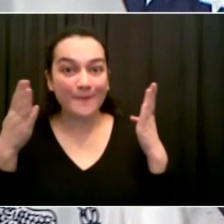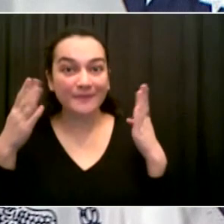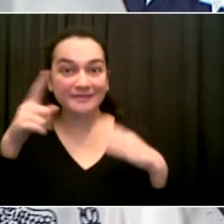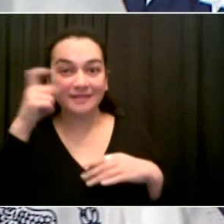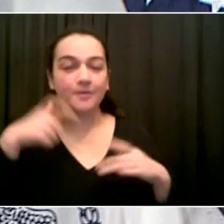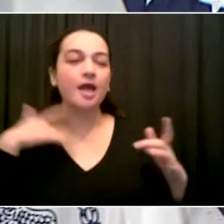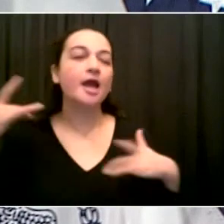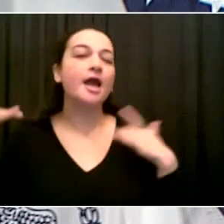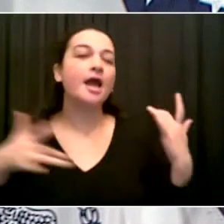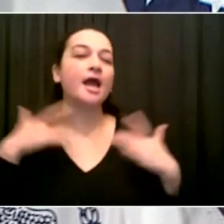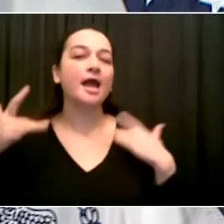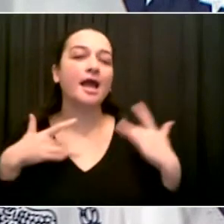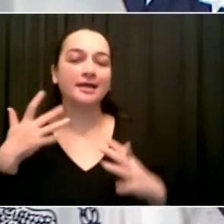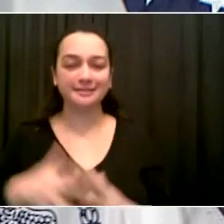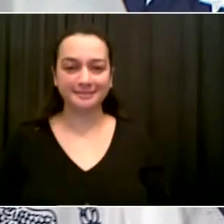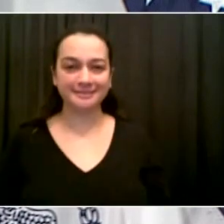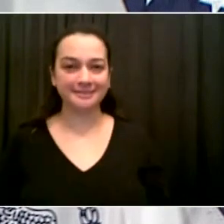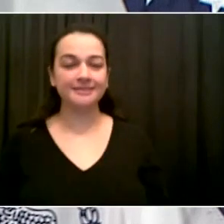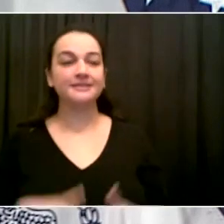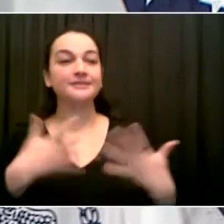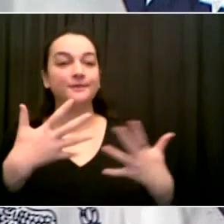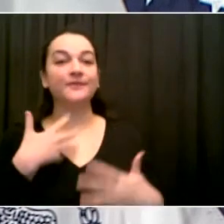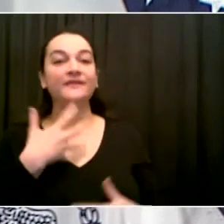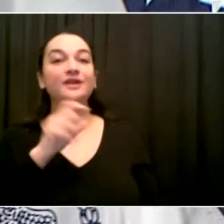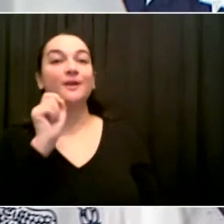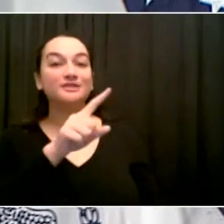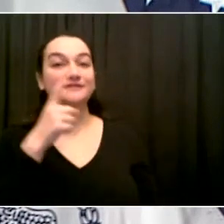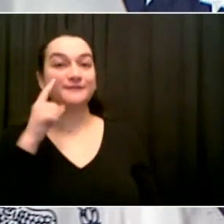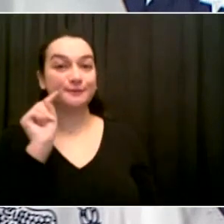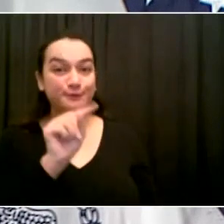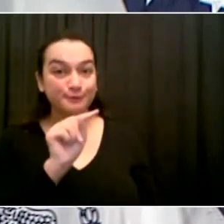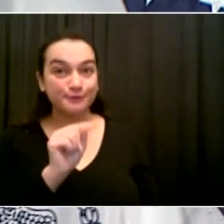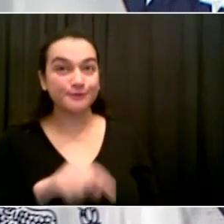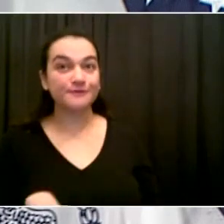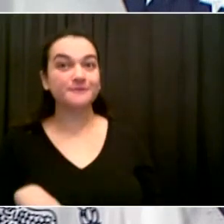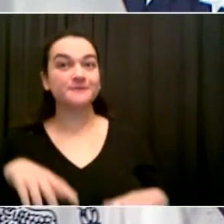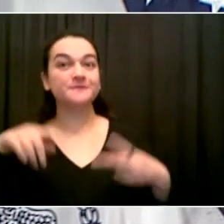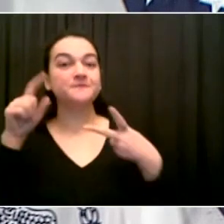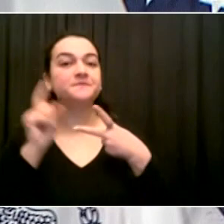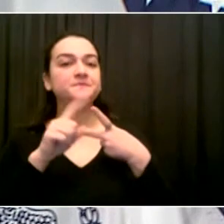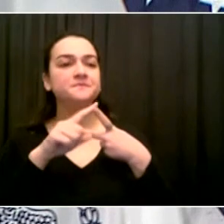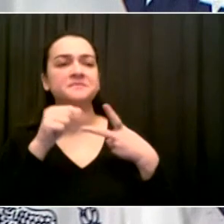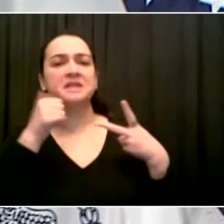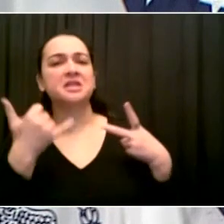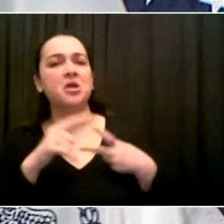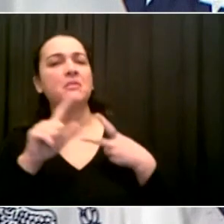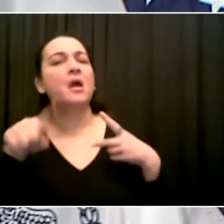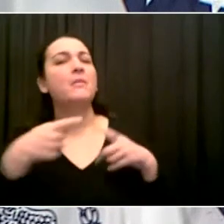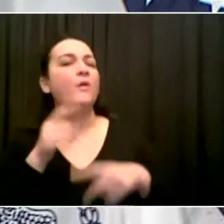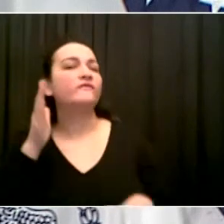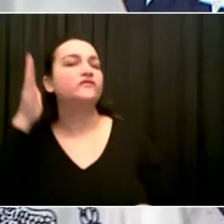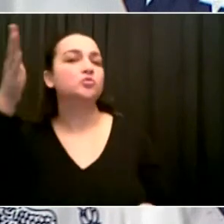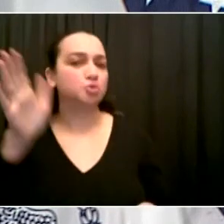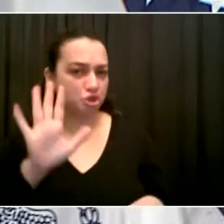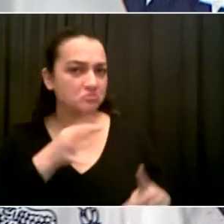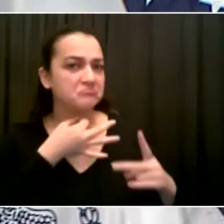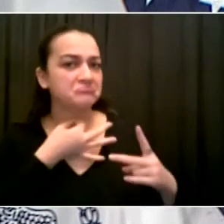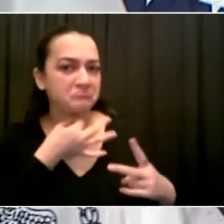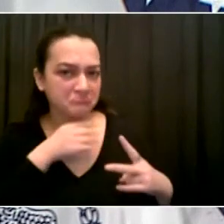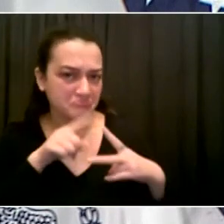looking ahead. Can you guarantee that every New York City public school next year will be open for 5 days of in-person